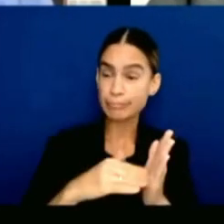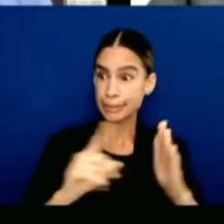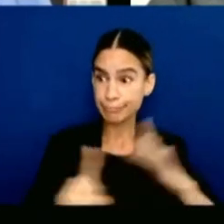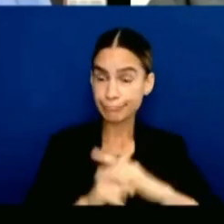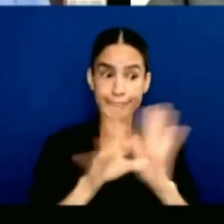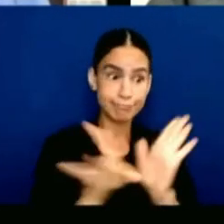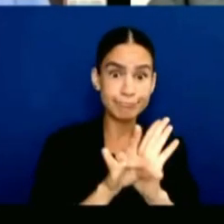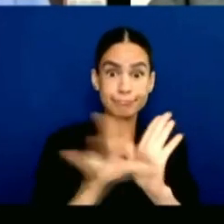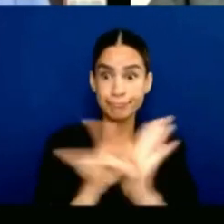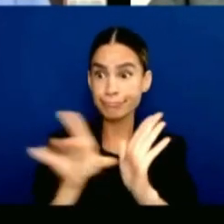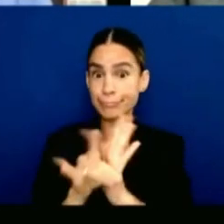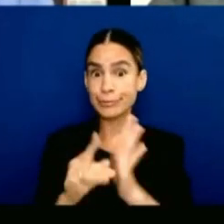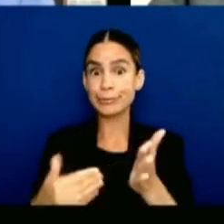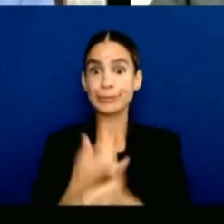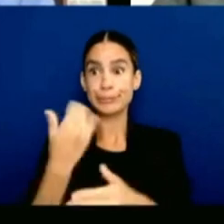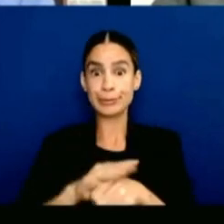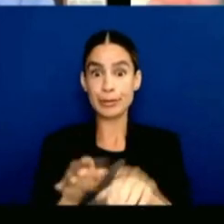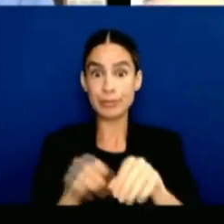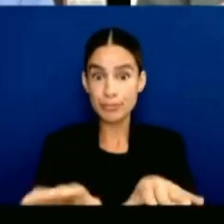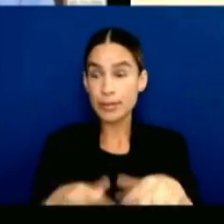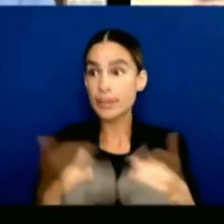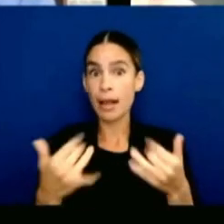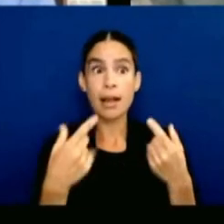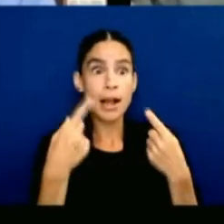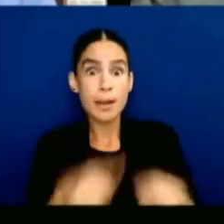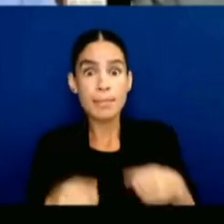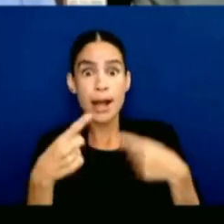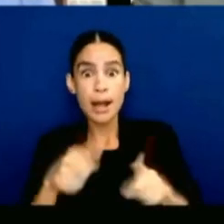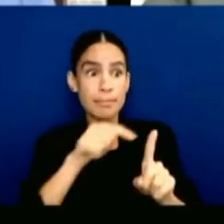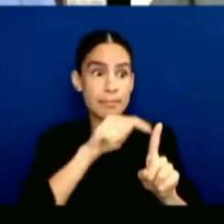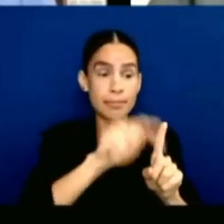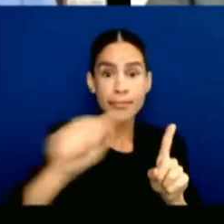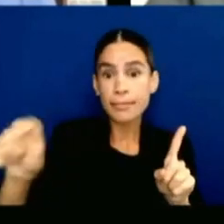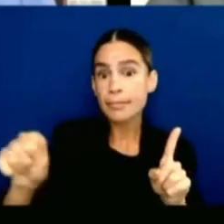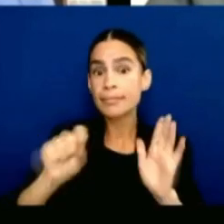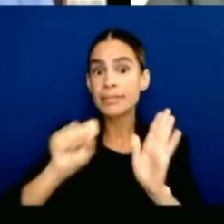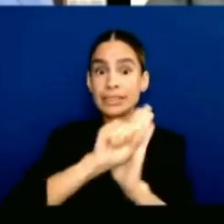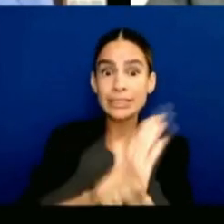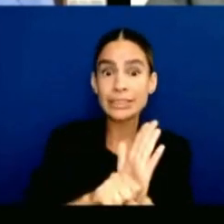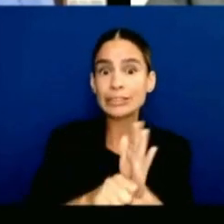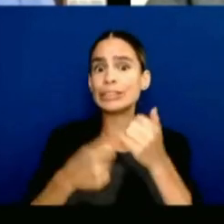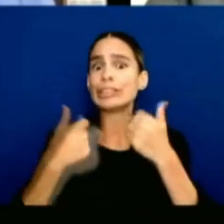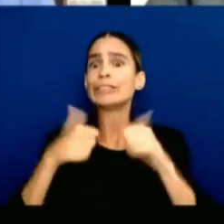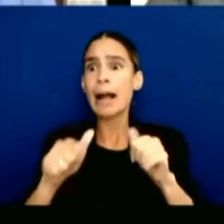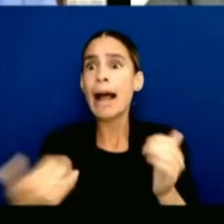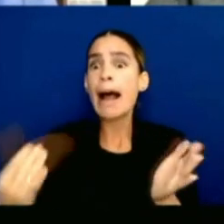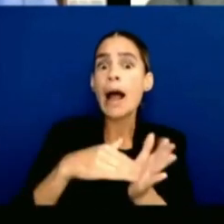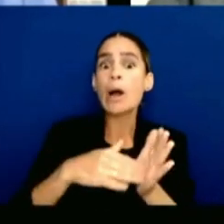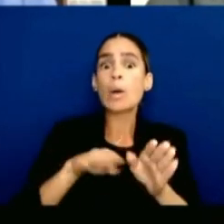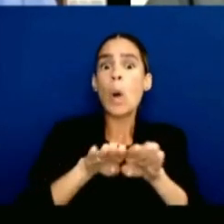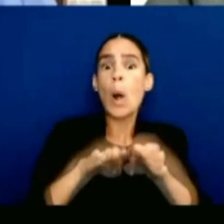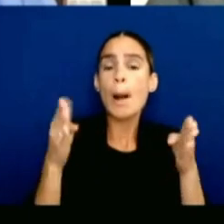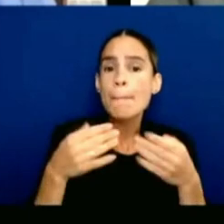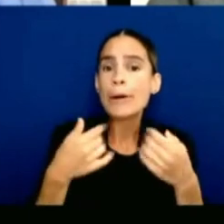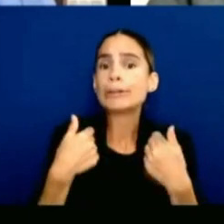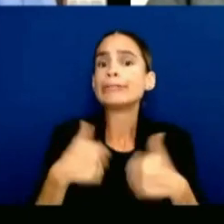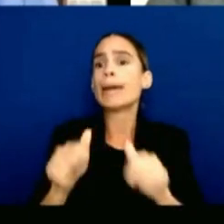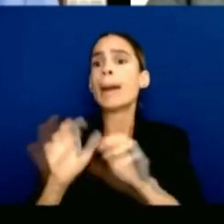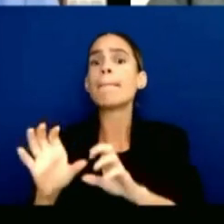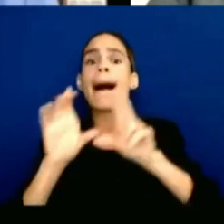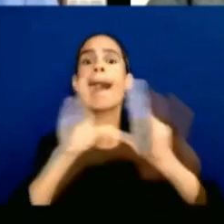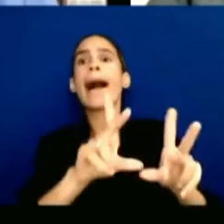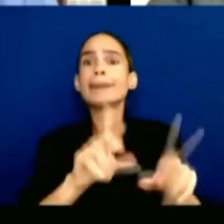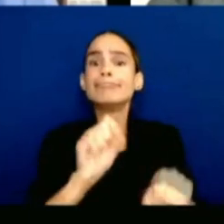with various states and cities trying to open up in the sense of getting back to some form of normality has led to